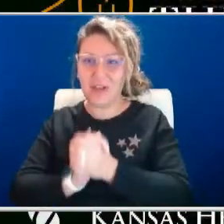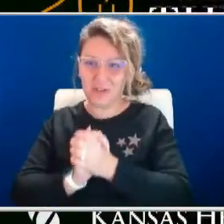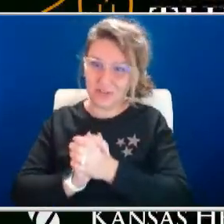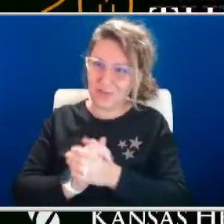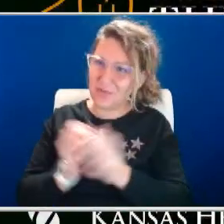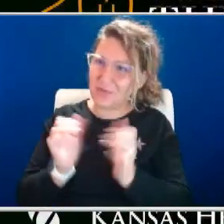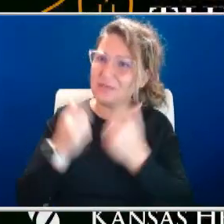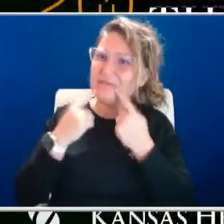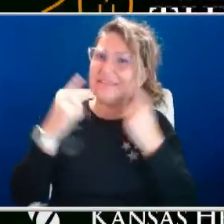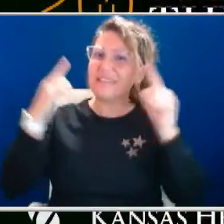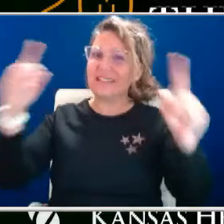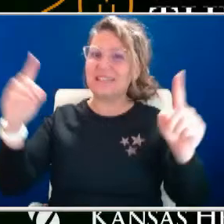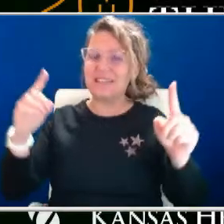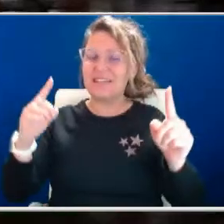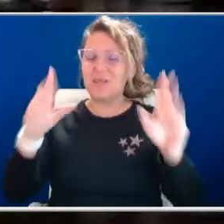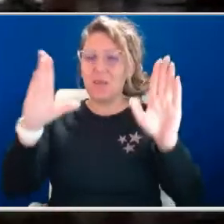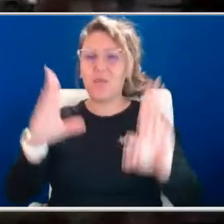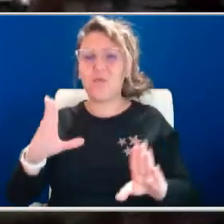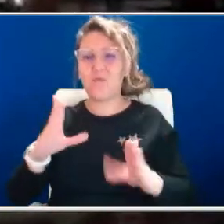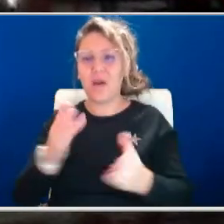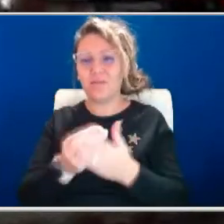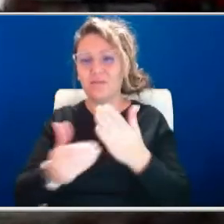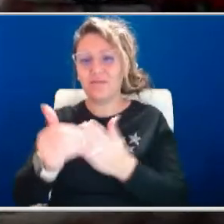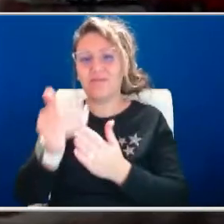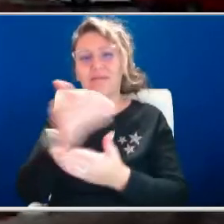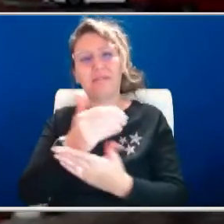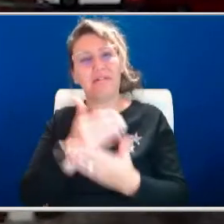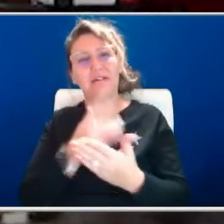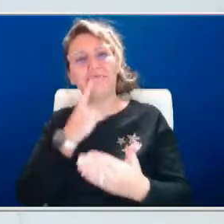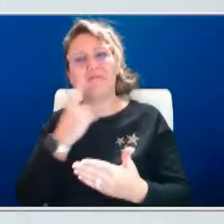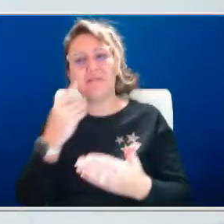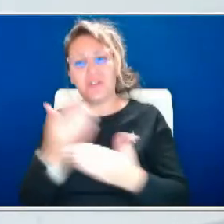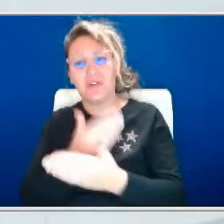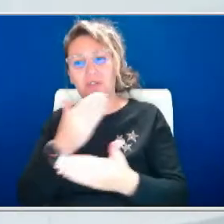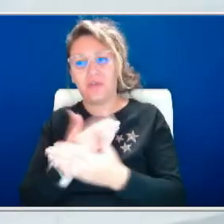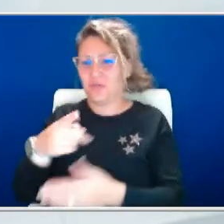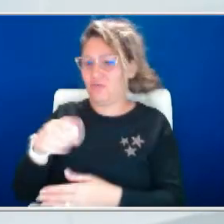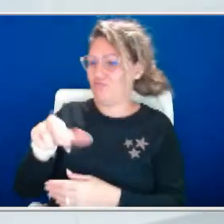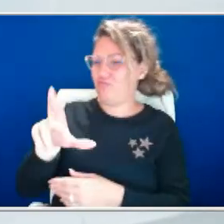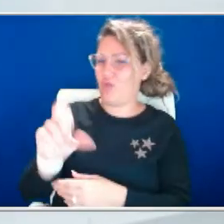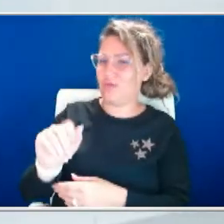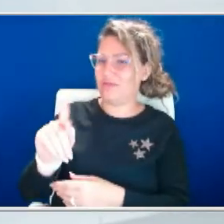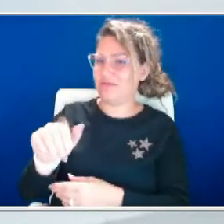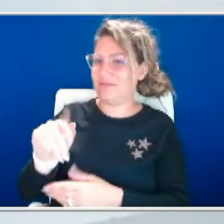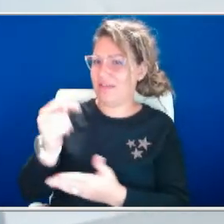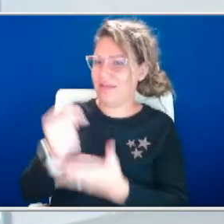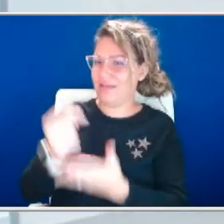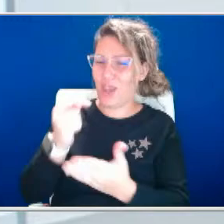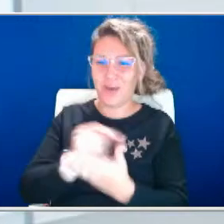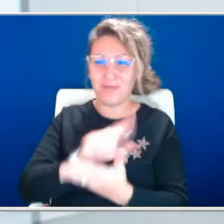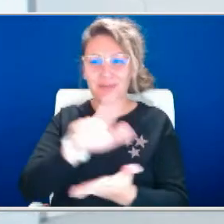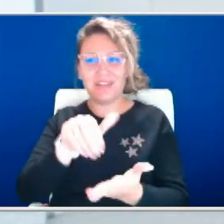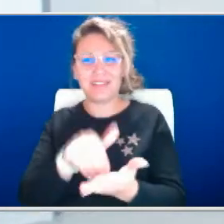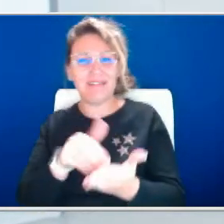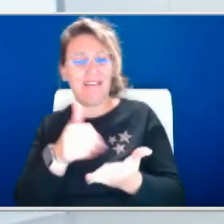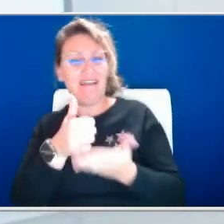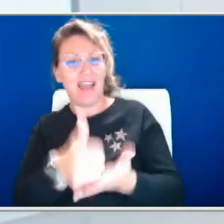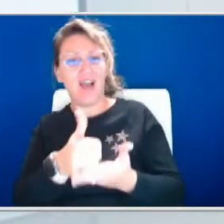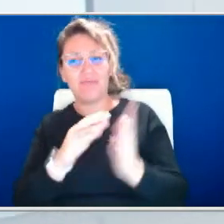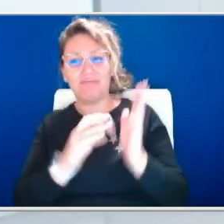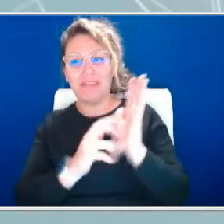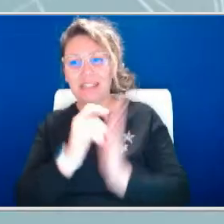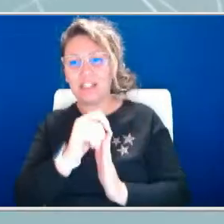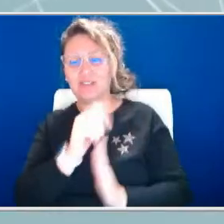of great fundraising to create the new Proton Therapy Center and to help cancer patients at the University of Kansas